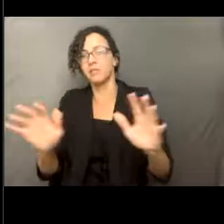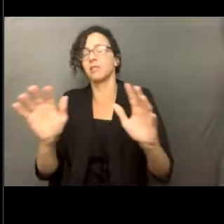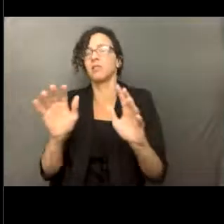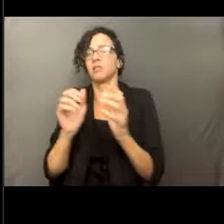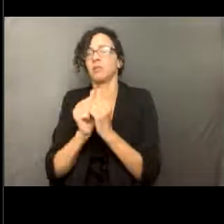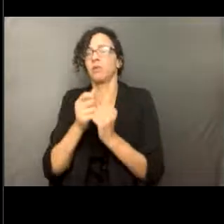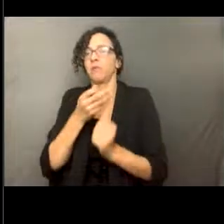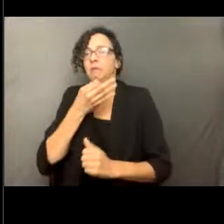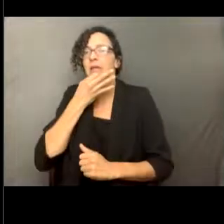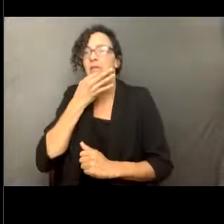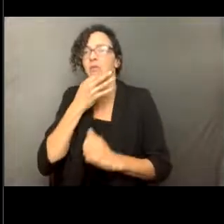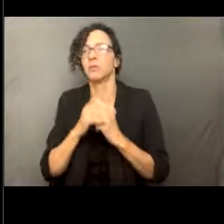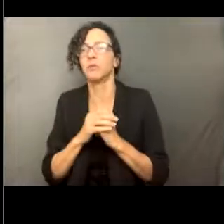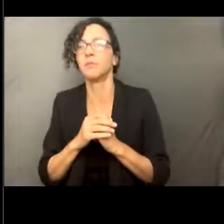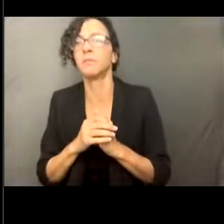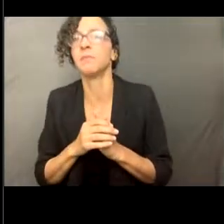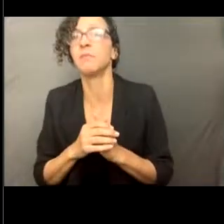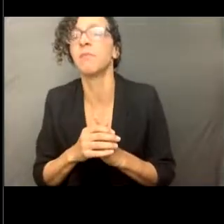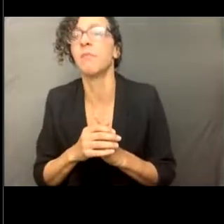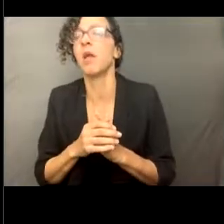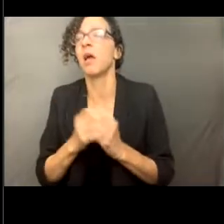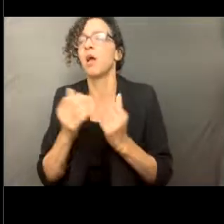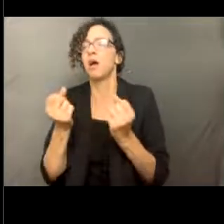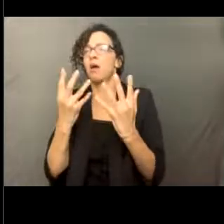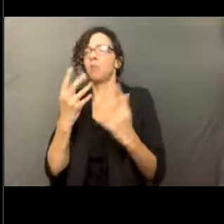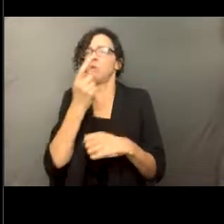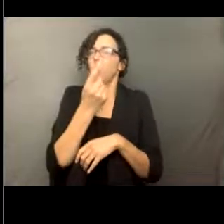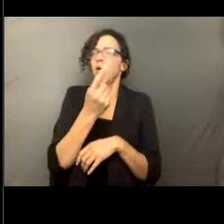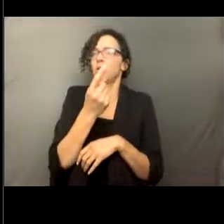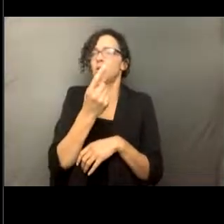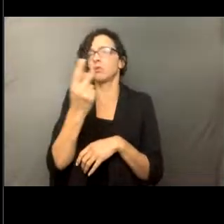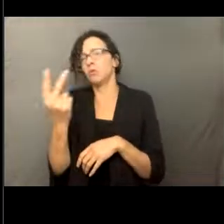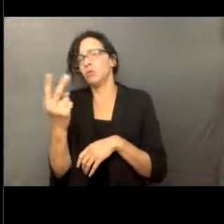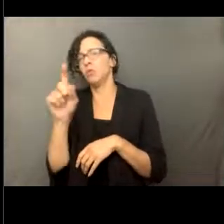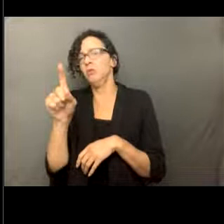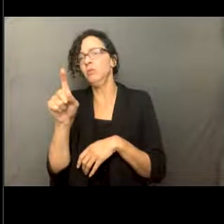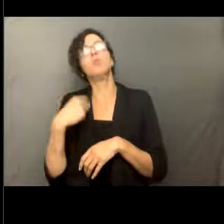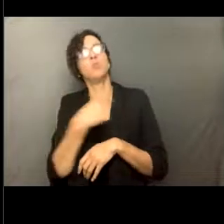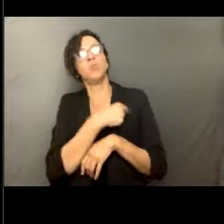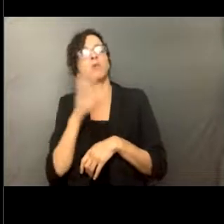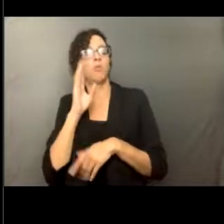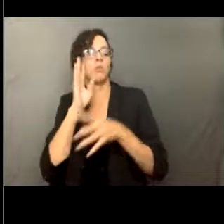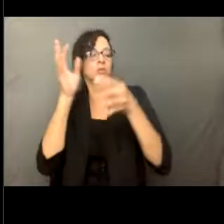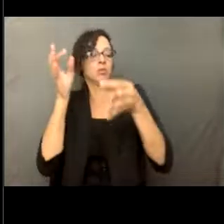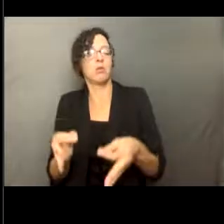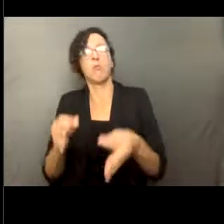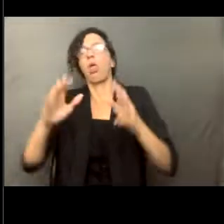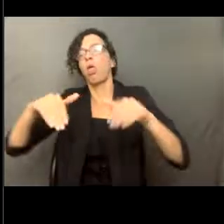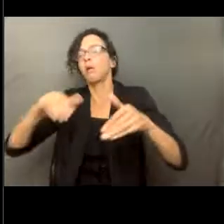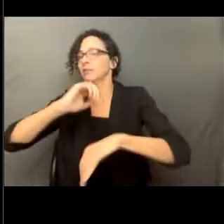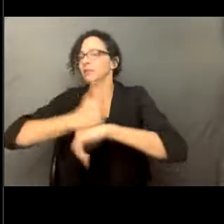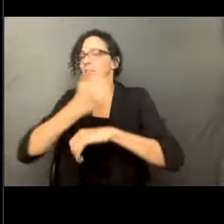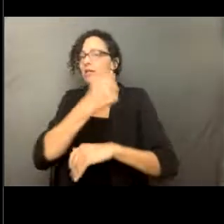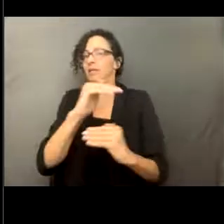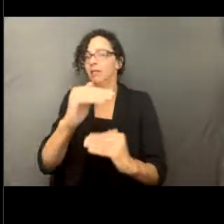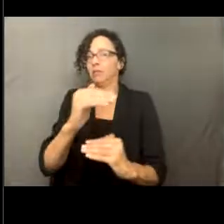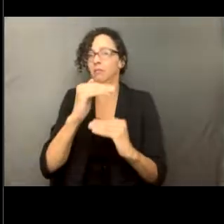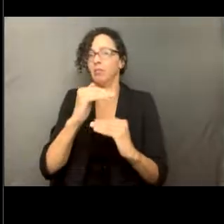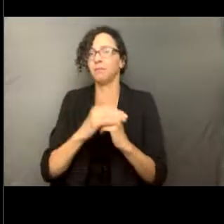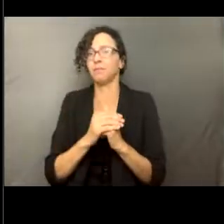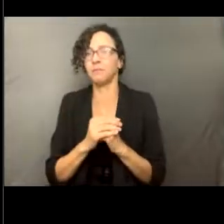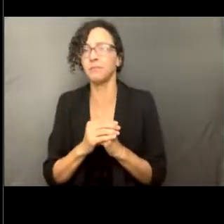2 ex officios that you're going to be adding? That's to be determined. Okay. We haven't set any limit. Okay, and then you'll have some